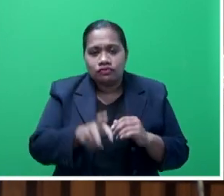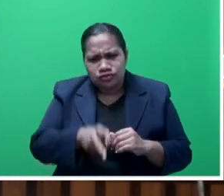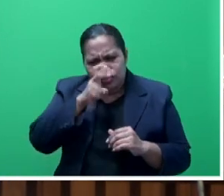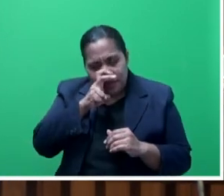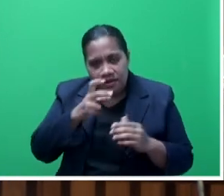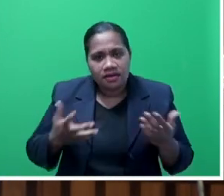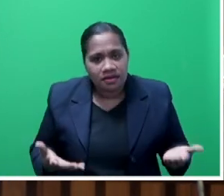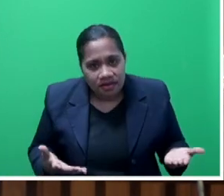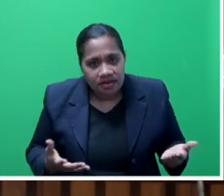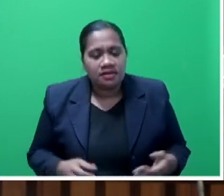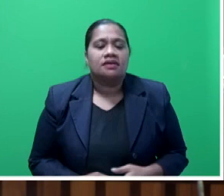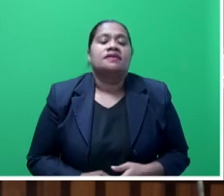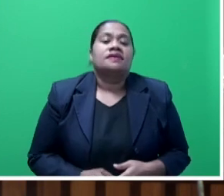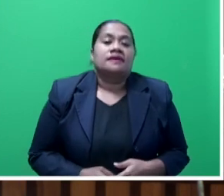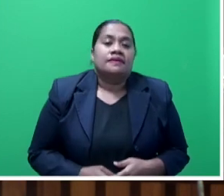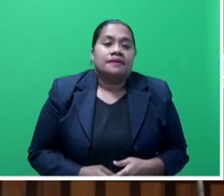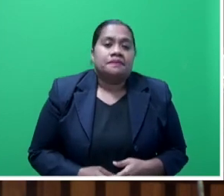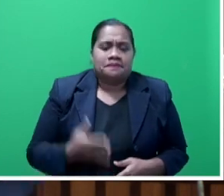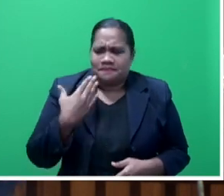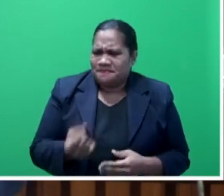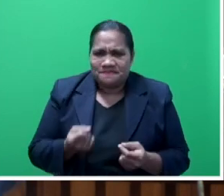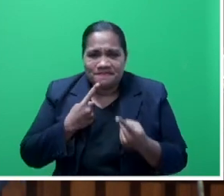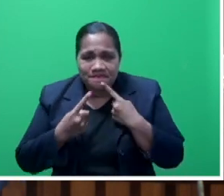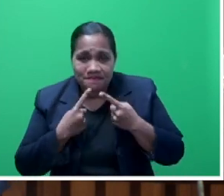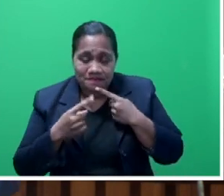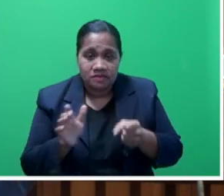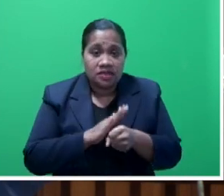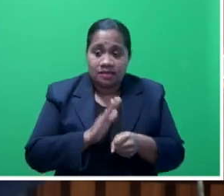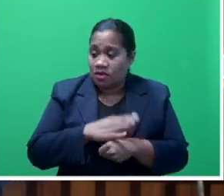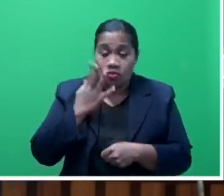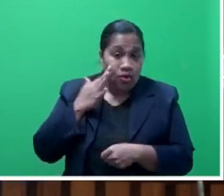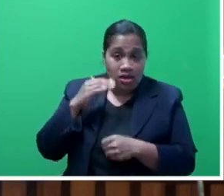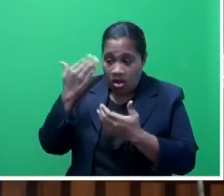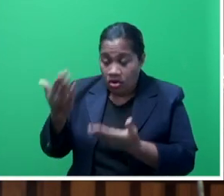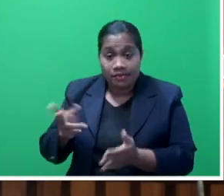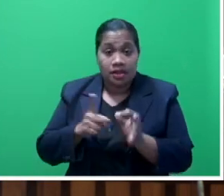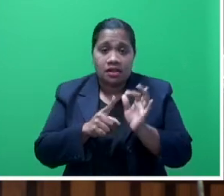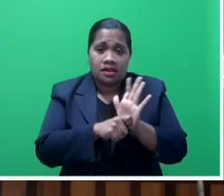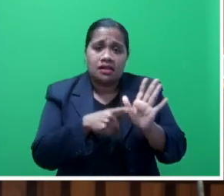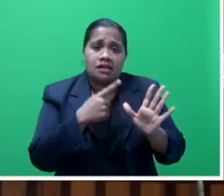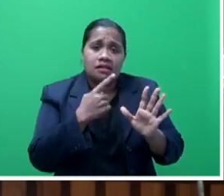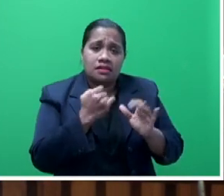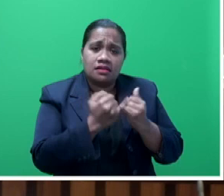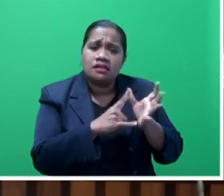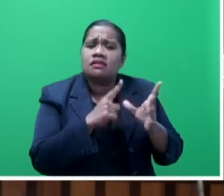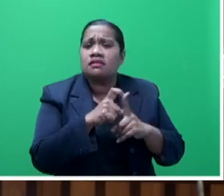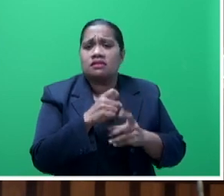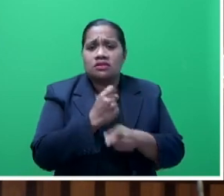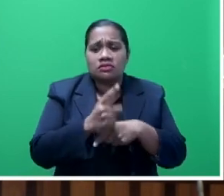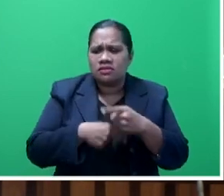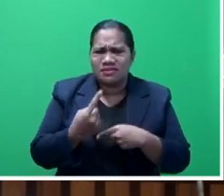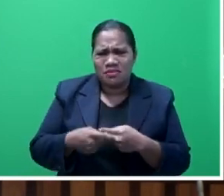lot of contradictory type of comments being made. One Honorable Prasad talked about, well, people won't know what's